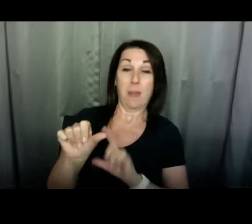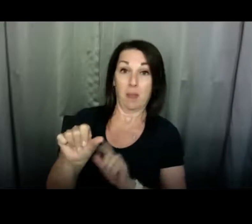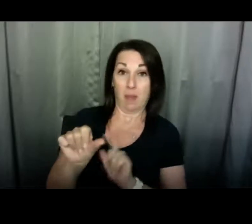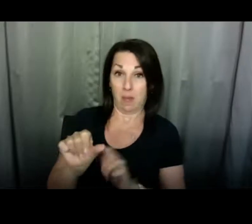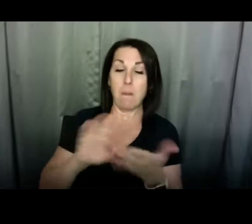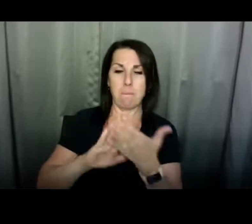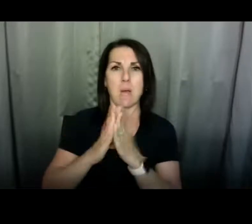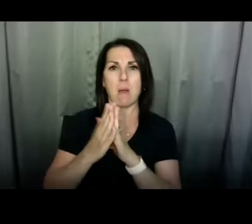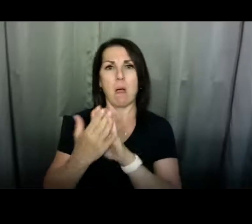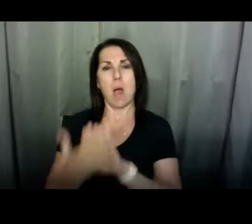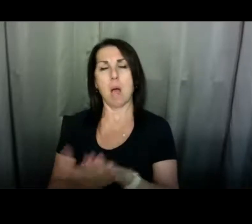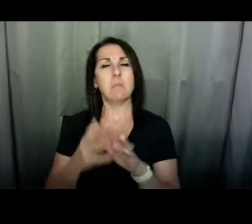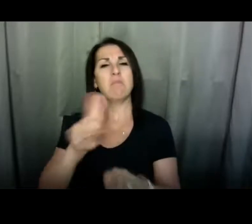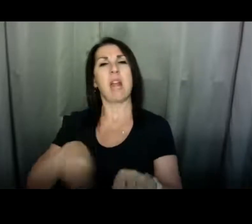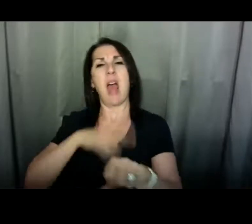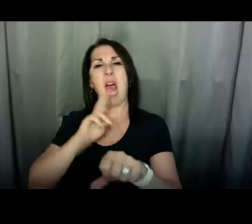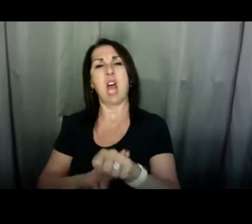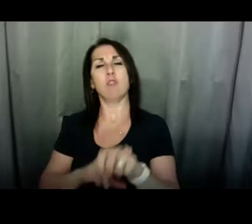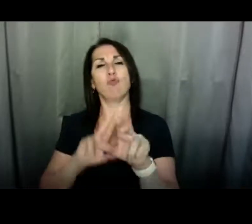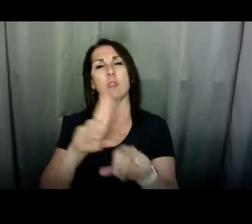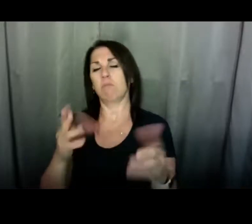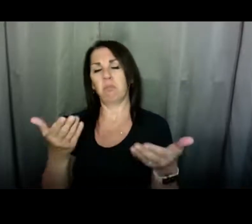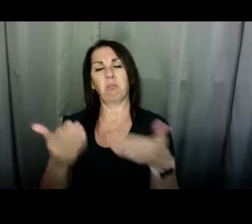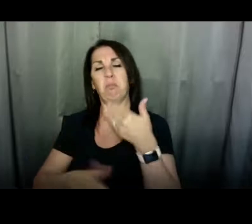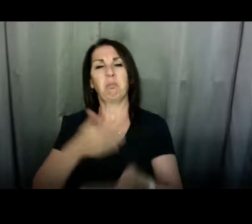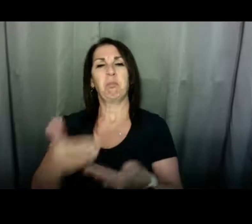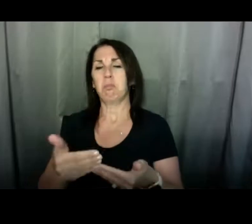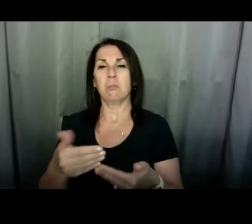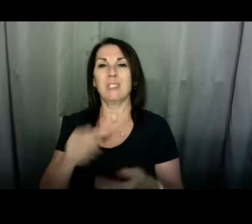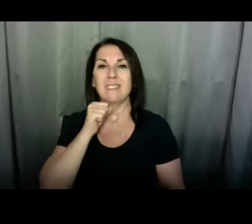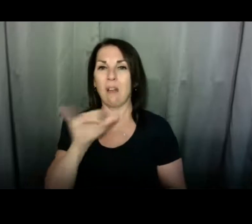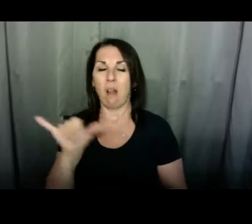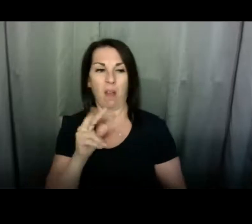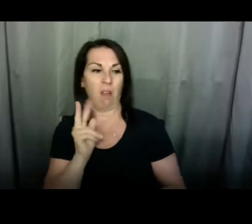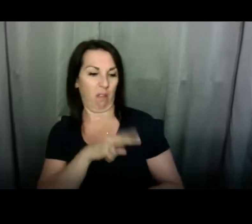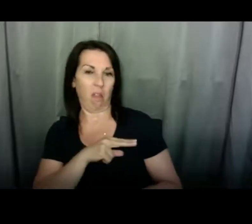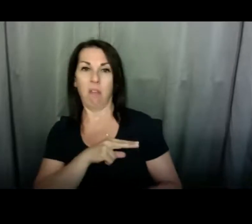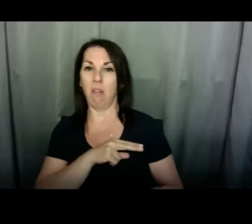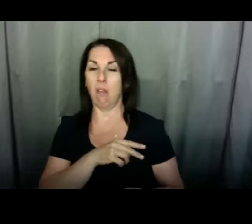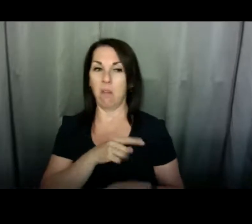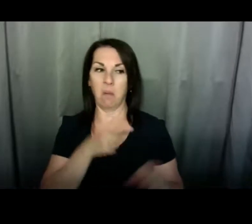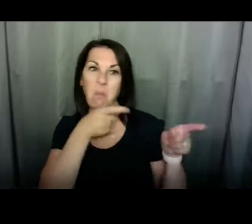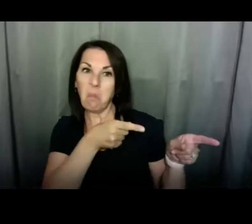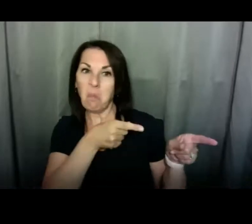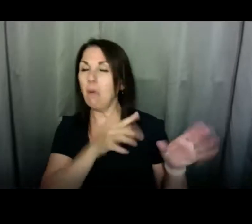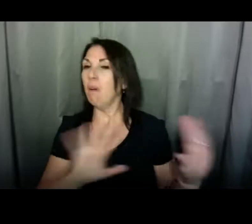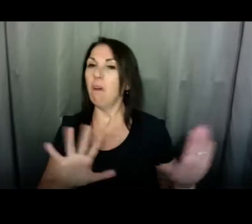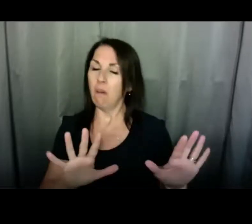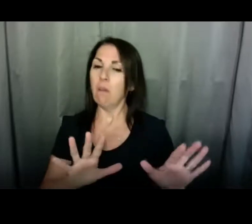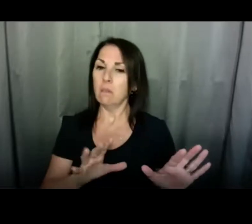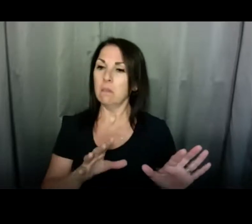disability becomes kind of a natural thing. It's not something which is to be looked at or to be pointed at. It's just, hey, you